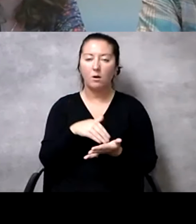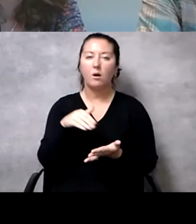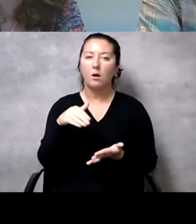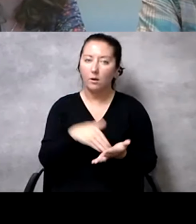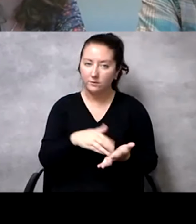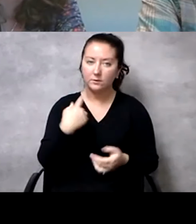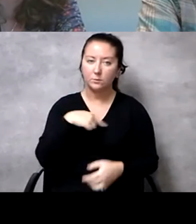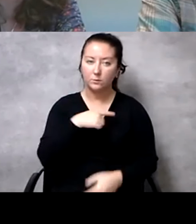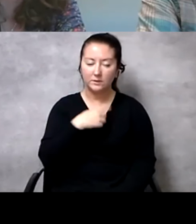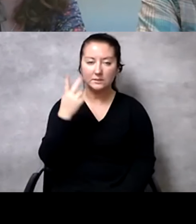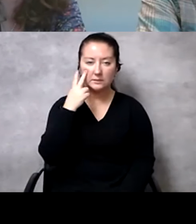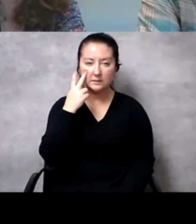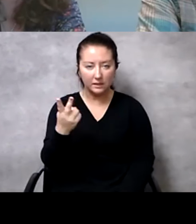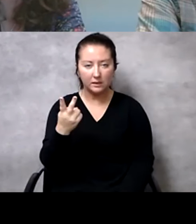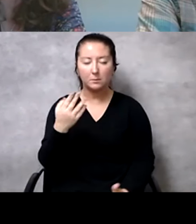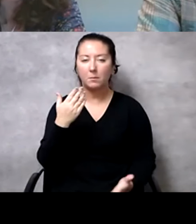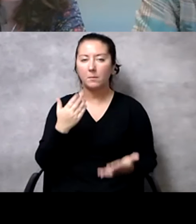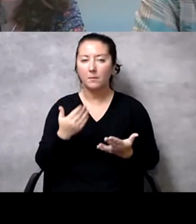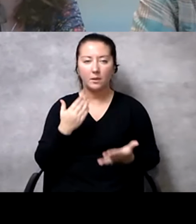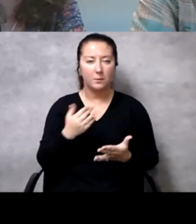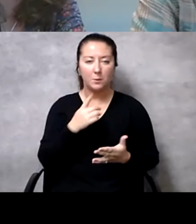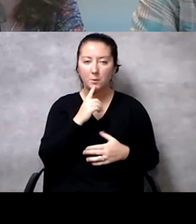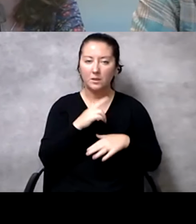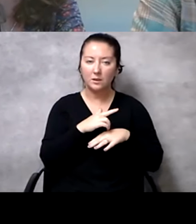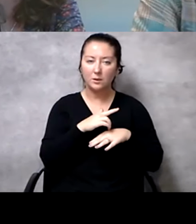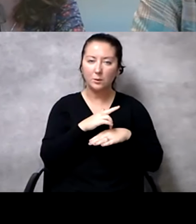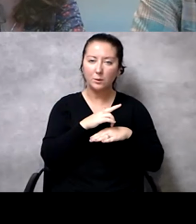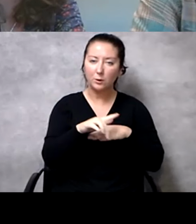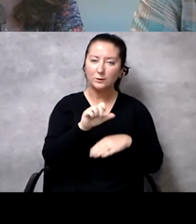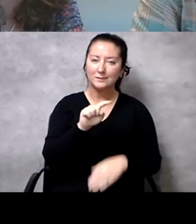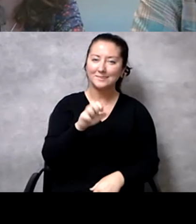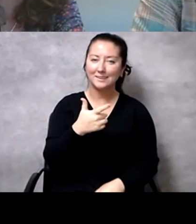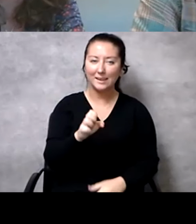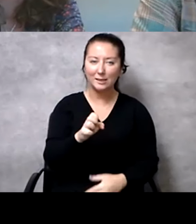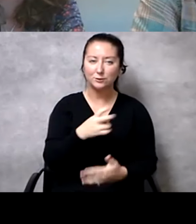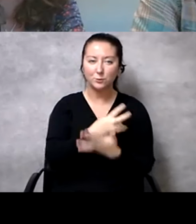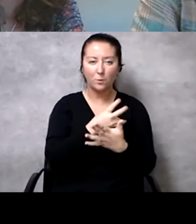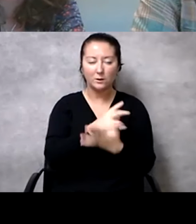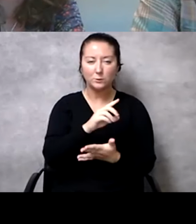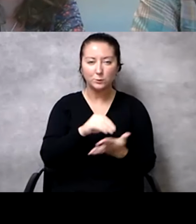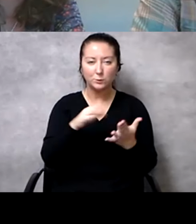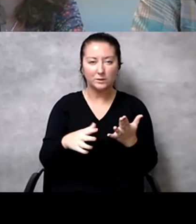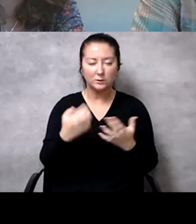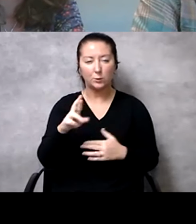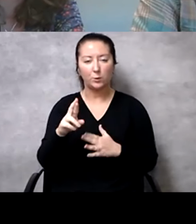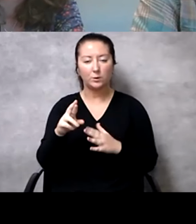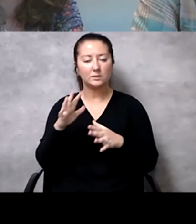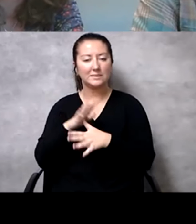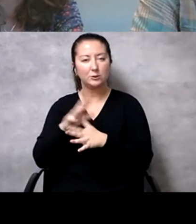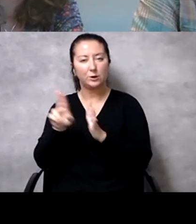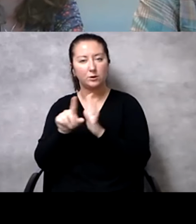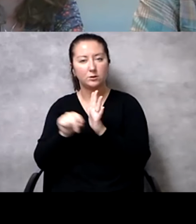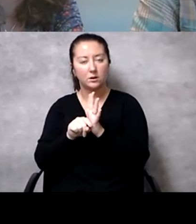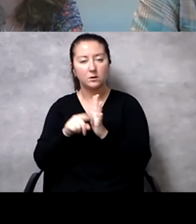seen either very early stage graduate students or senior stage undergraduates successfully